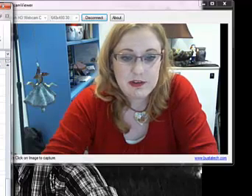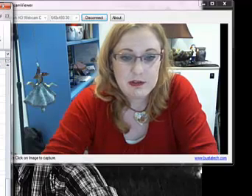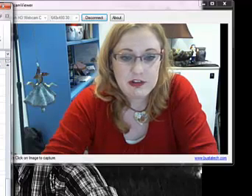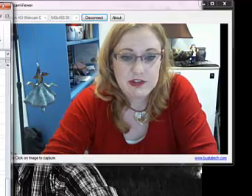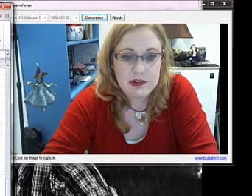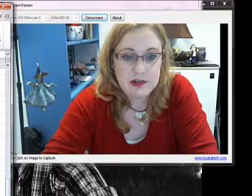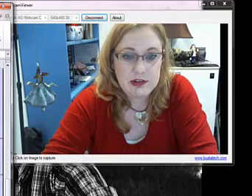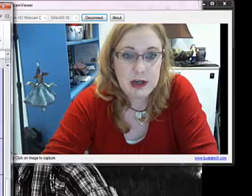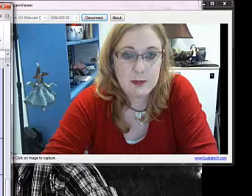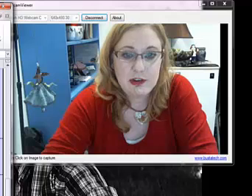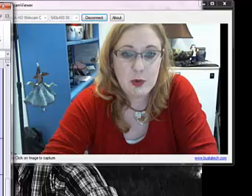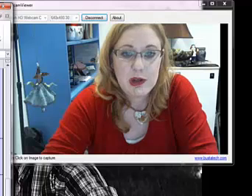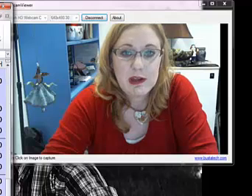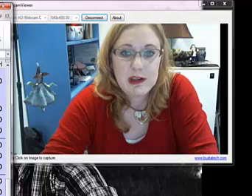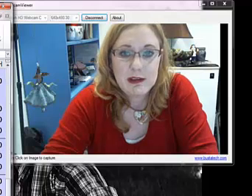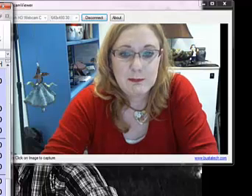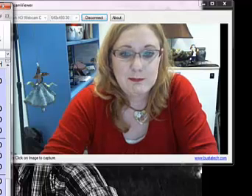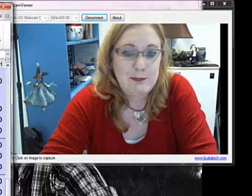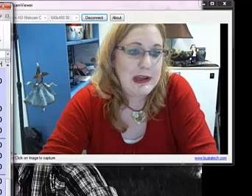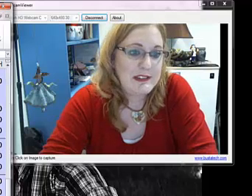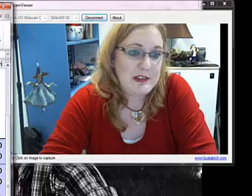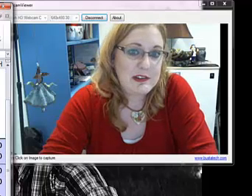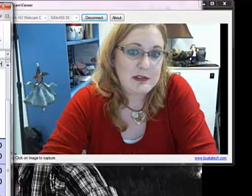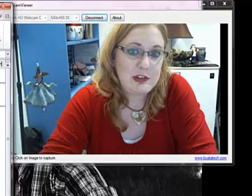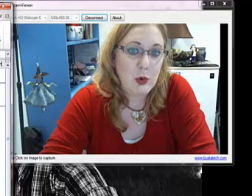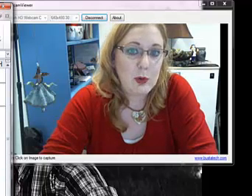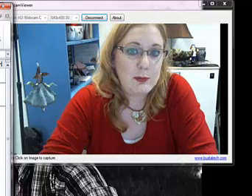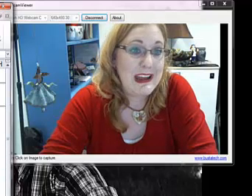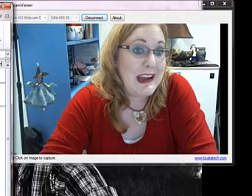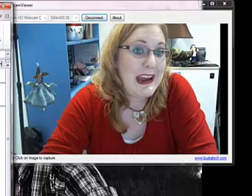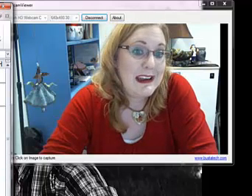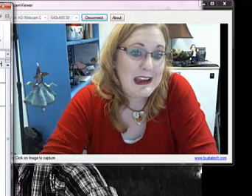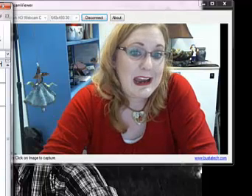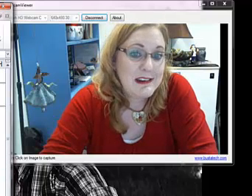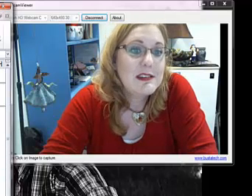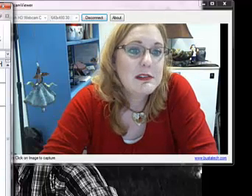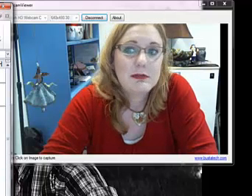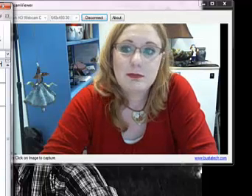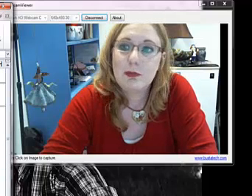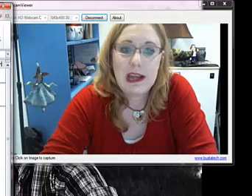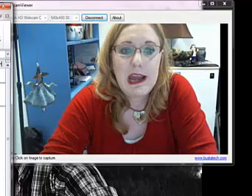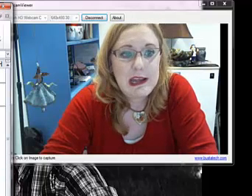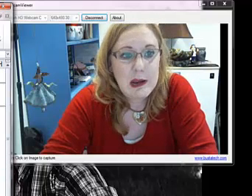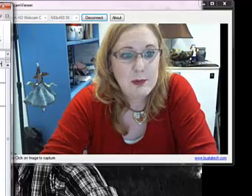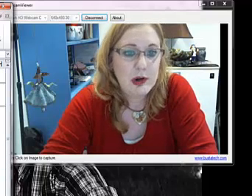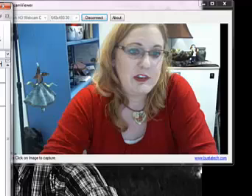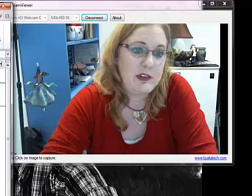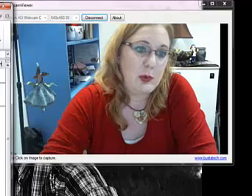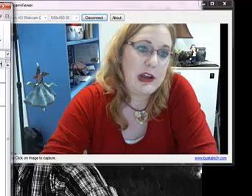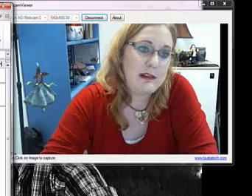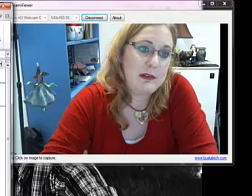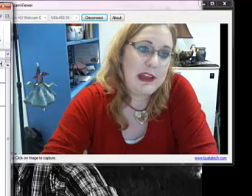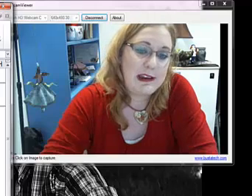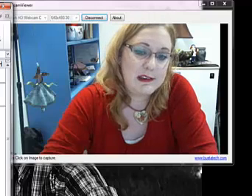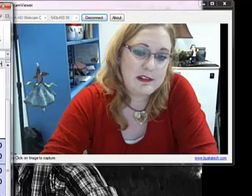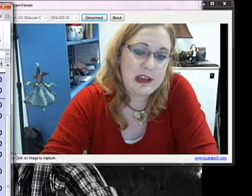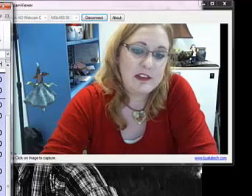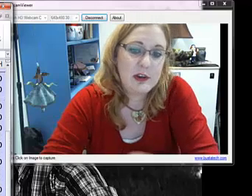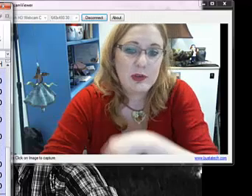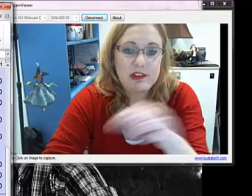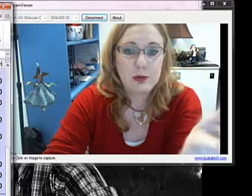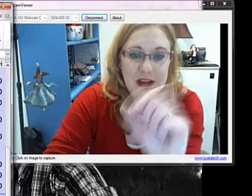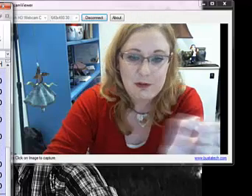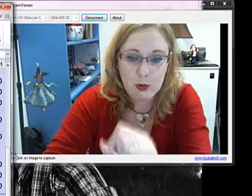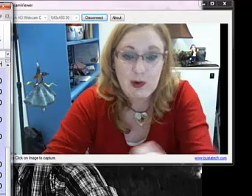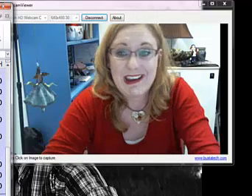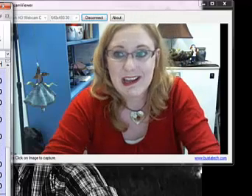right, so just to help. So best score would be an 88. 88 points is what that is. Okay, so